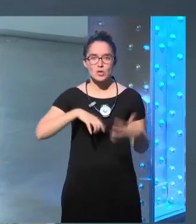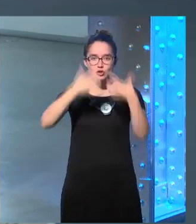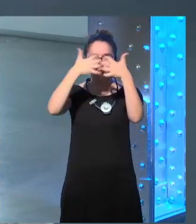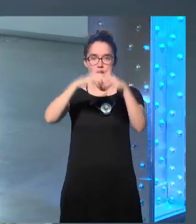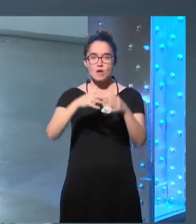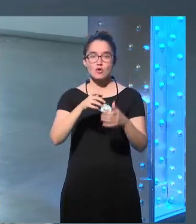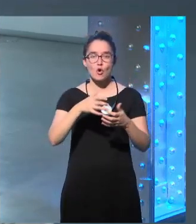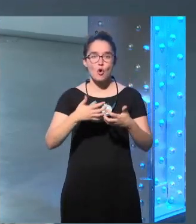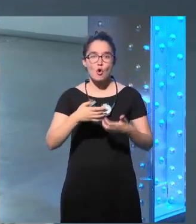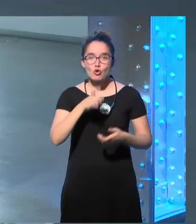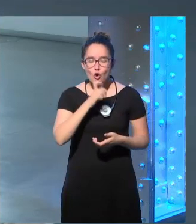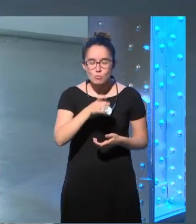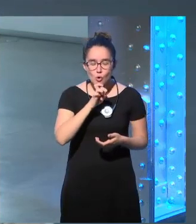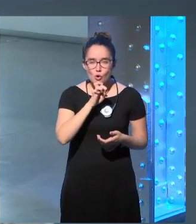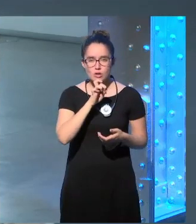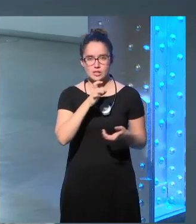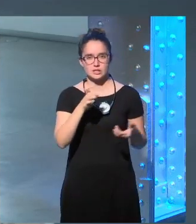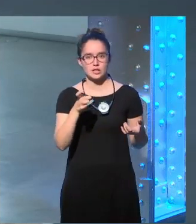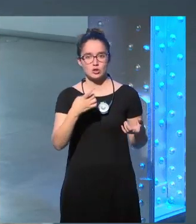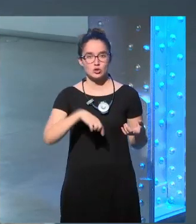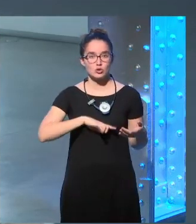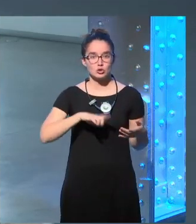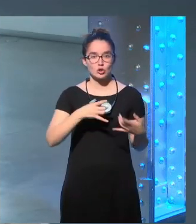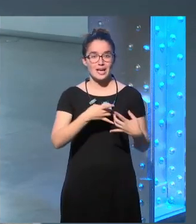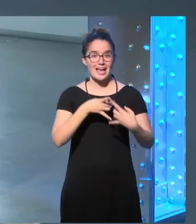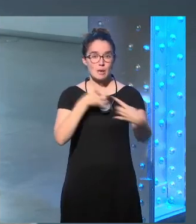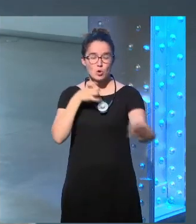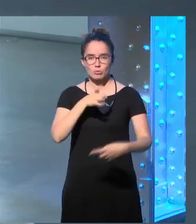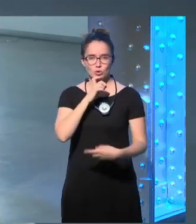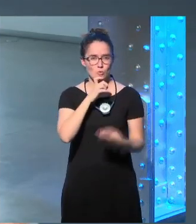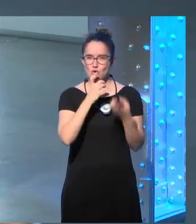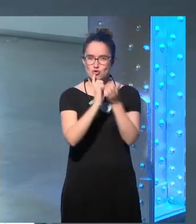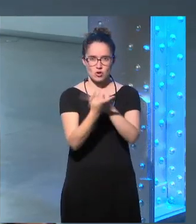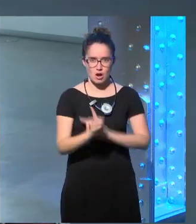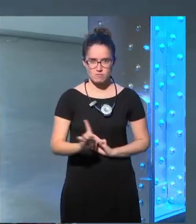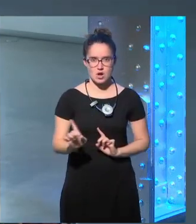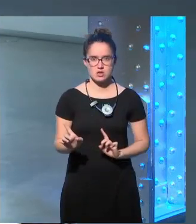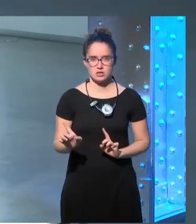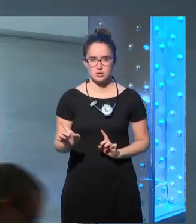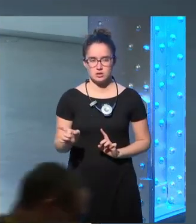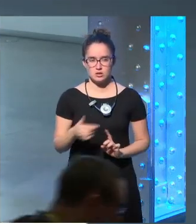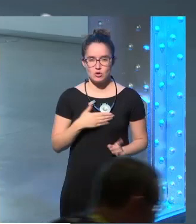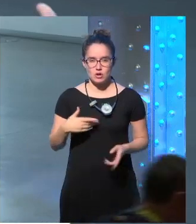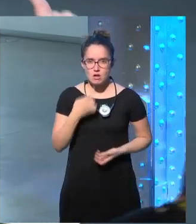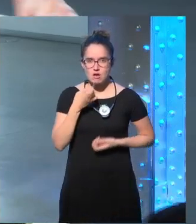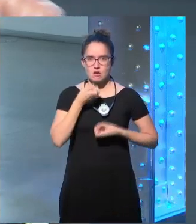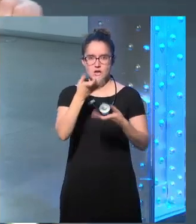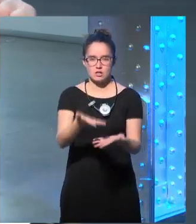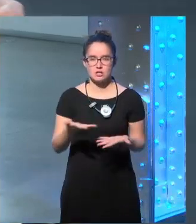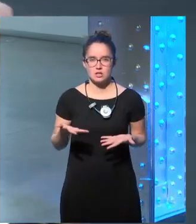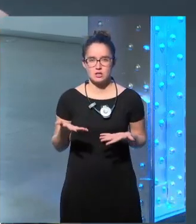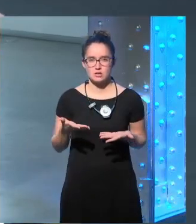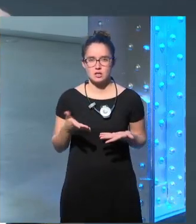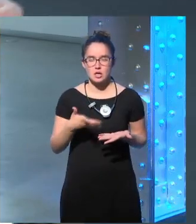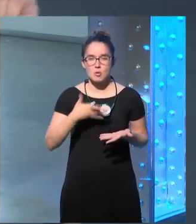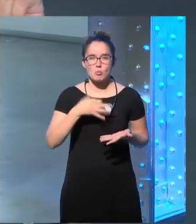way we meet, but it's not. Our brains are not changing, and the way we fall in love is not changing. And here I